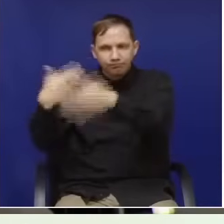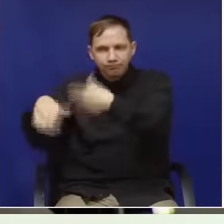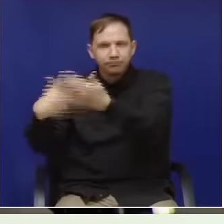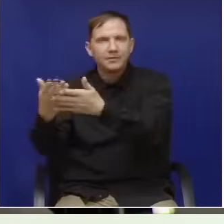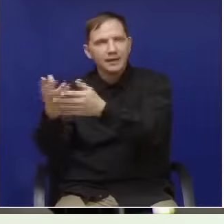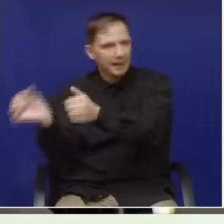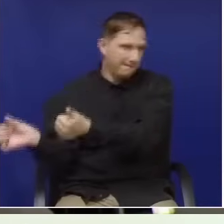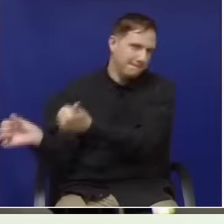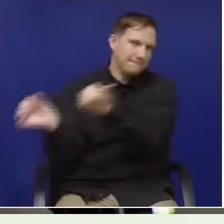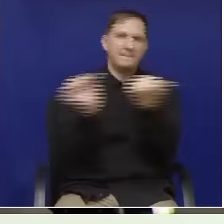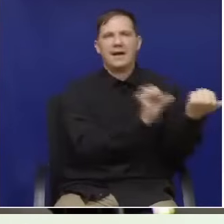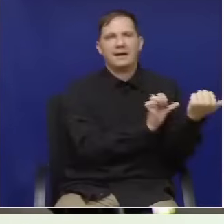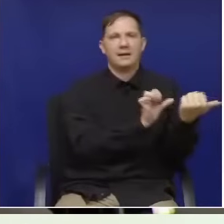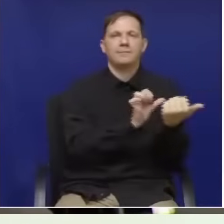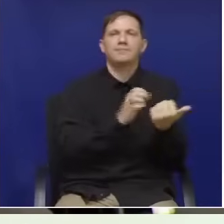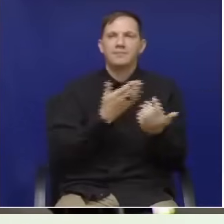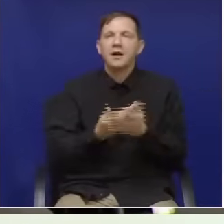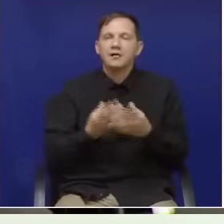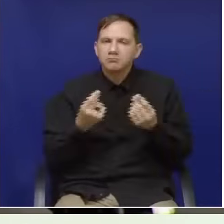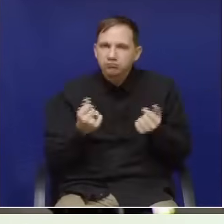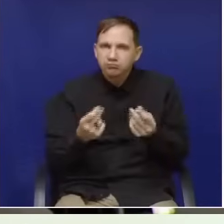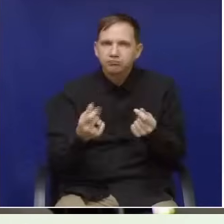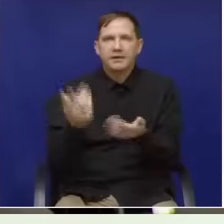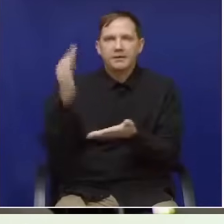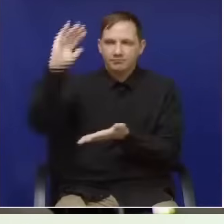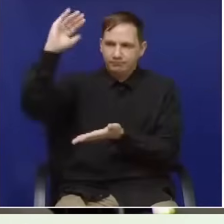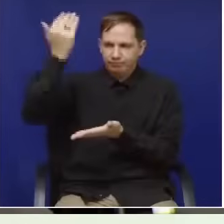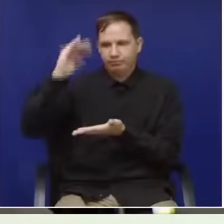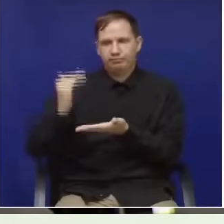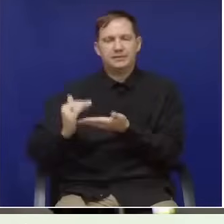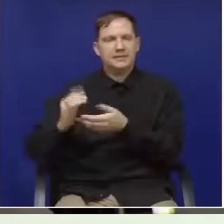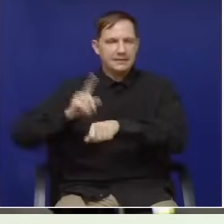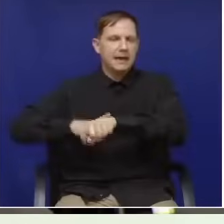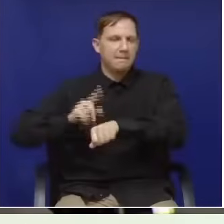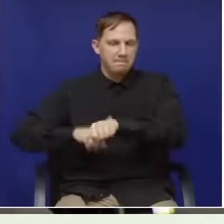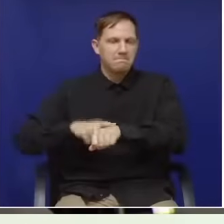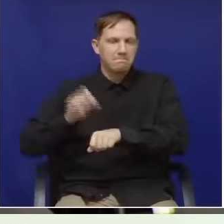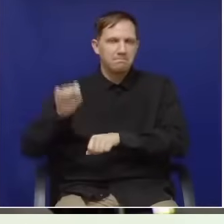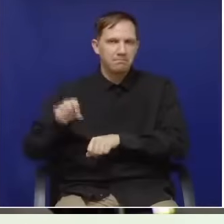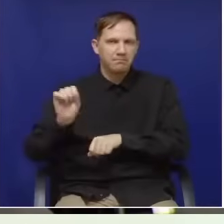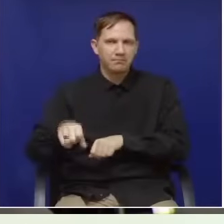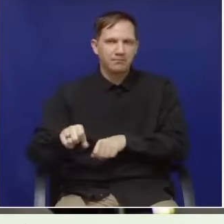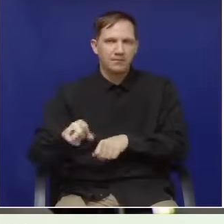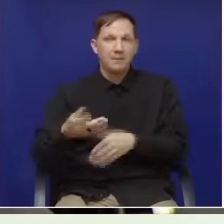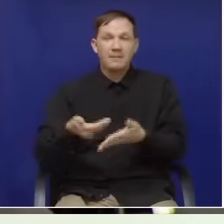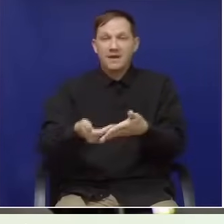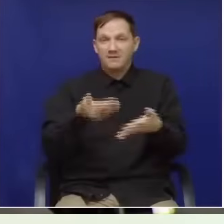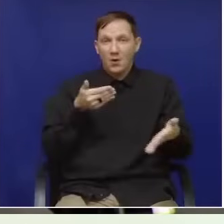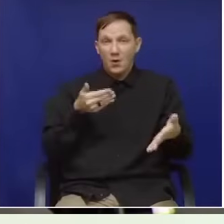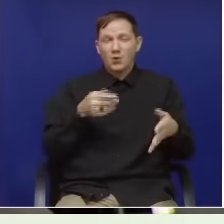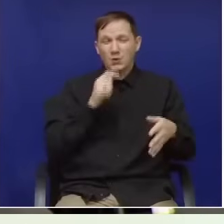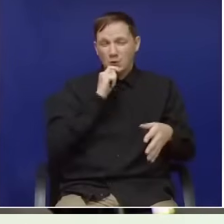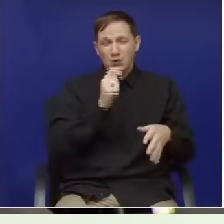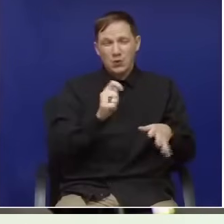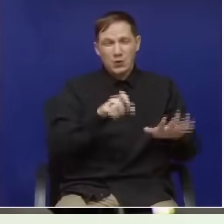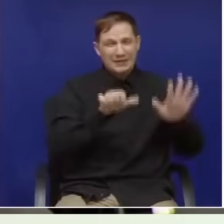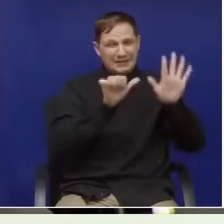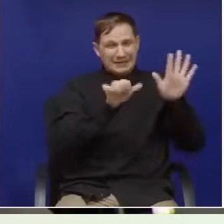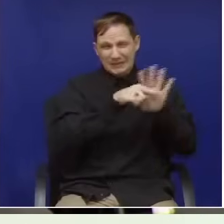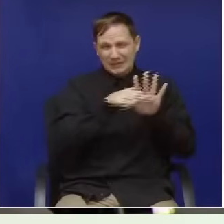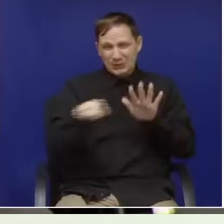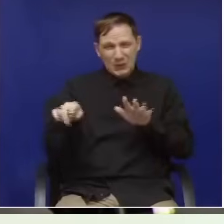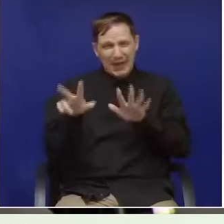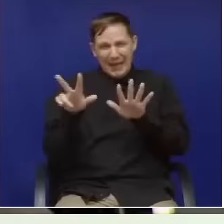to the client. And that indeed has dramatically cut turnaround times. As I said, it often was a painful experience of over 12